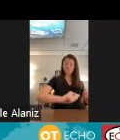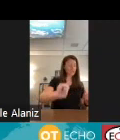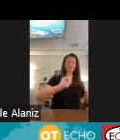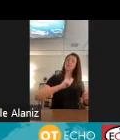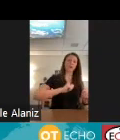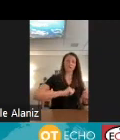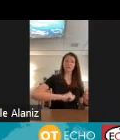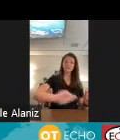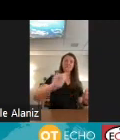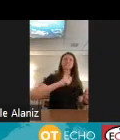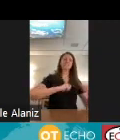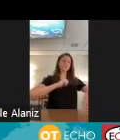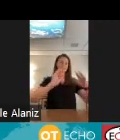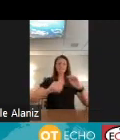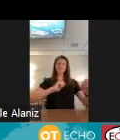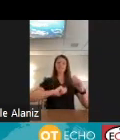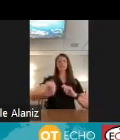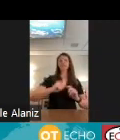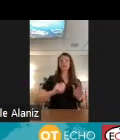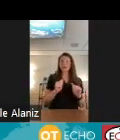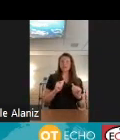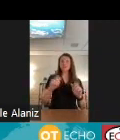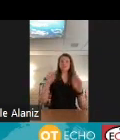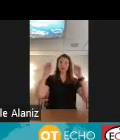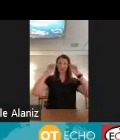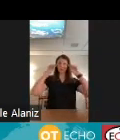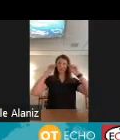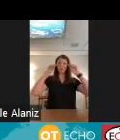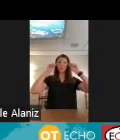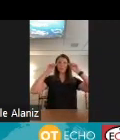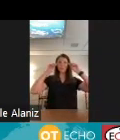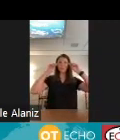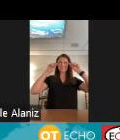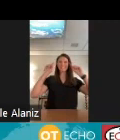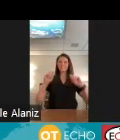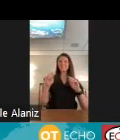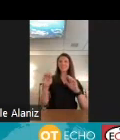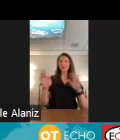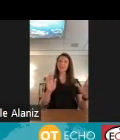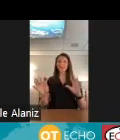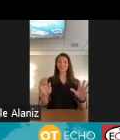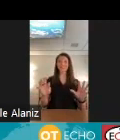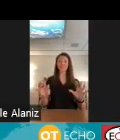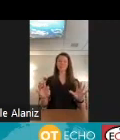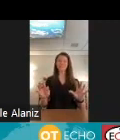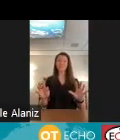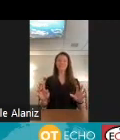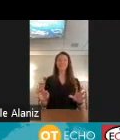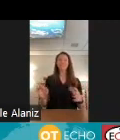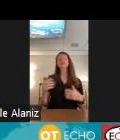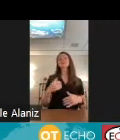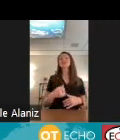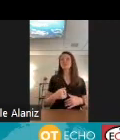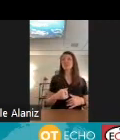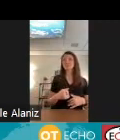Do not hit the white ones. So you're sending different colors, and they're having to use their working memory so that they know which one to hit and which one not,